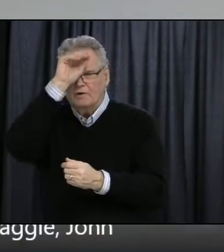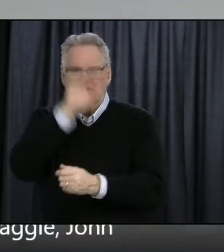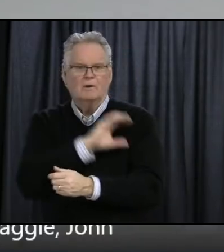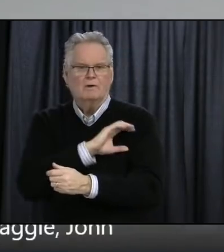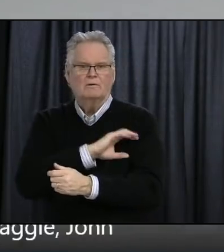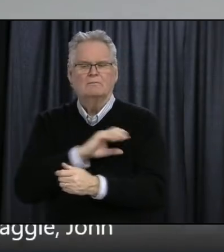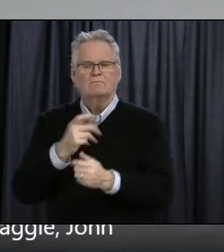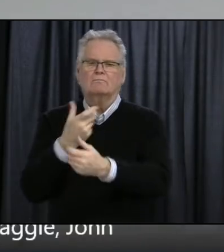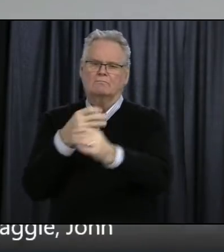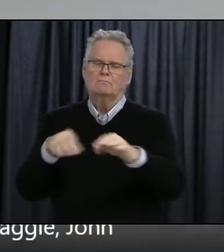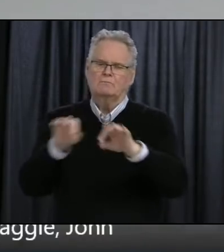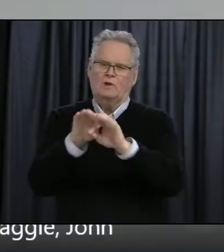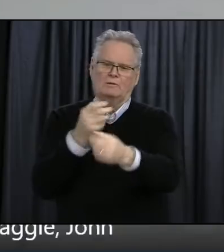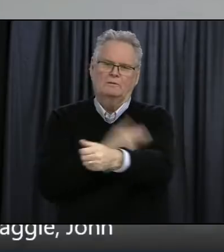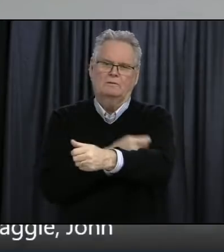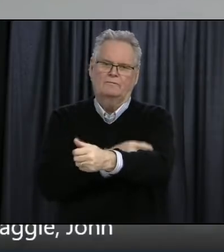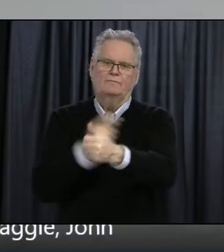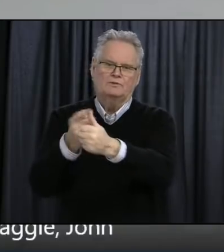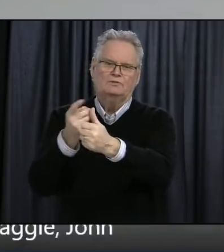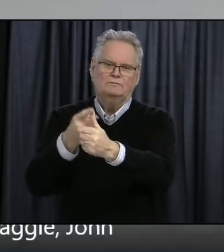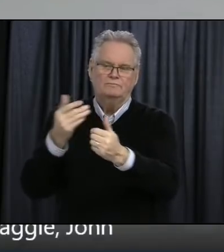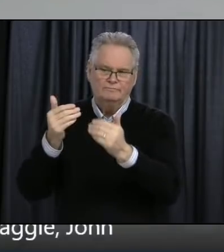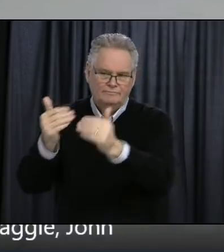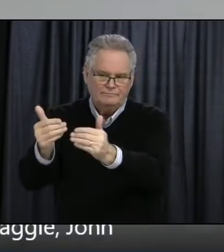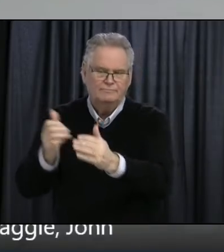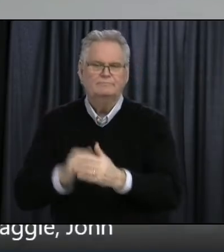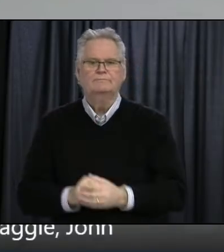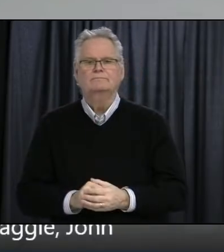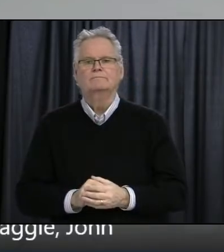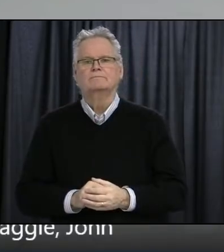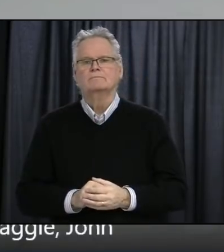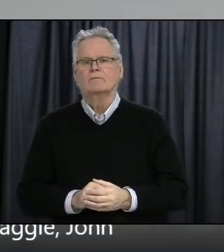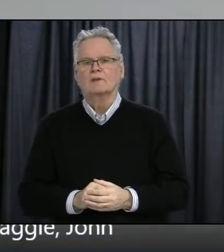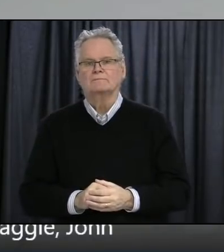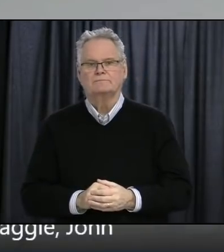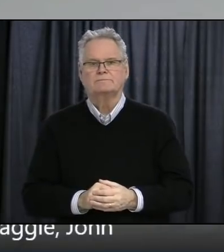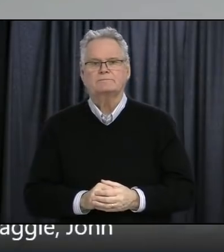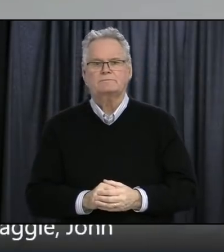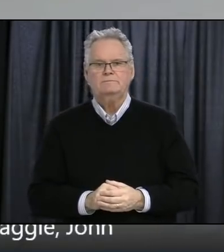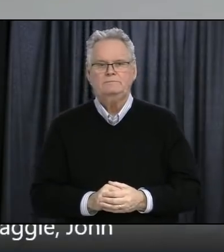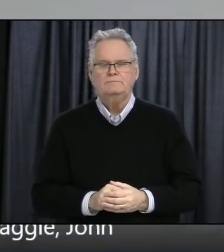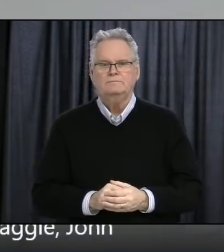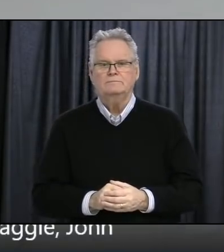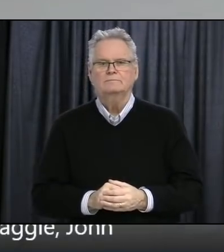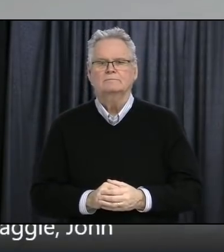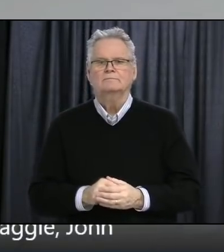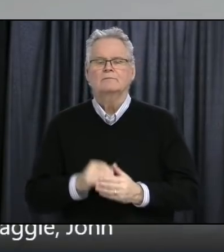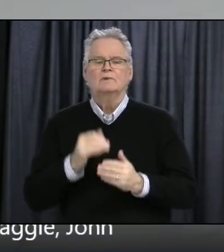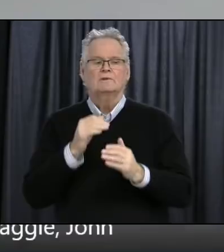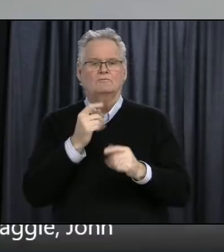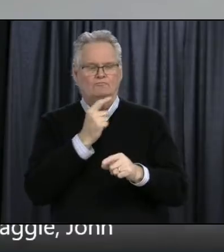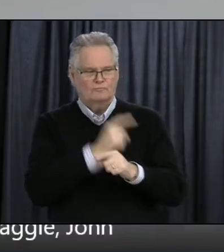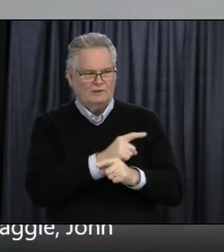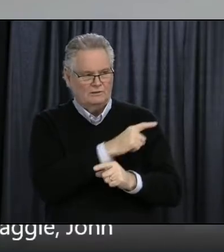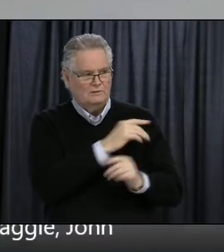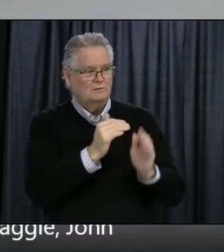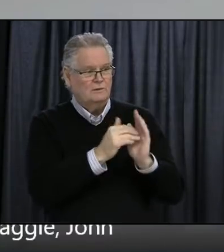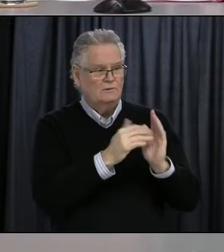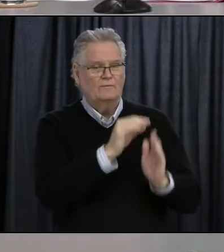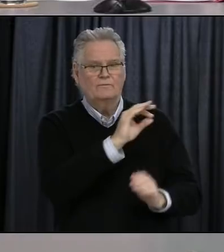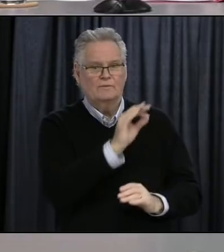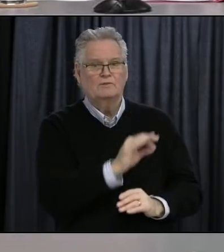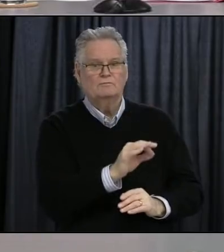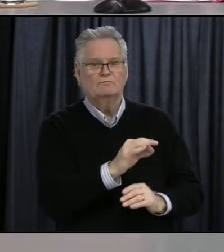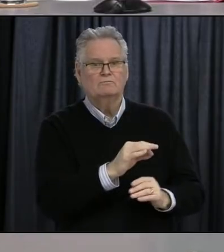Dr. Fitzgerald's comments that if nothing else, we should spread kindness and not COVID. So with that, Premier, I'll hand it back to yourself.